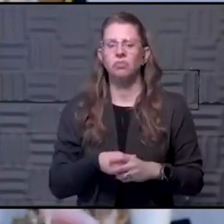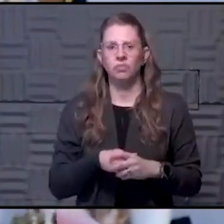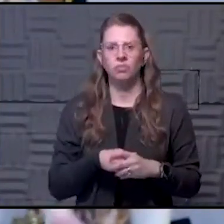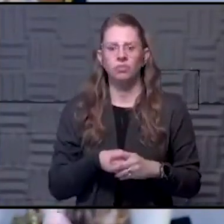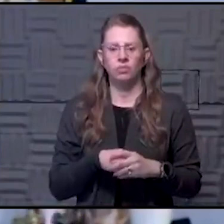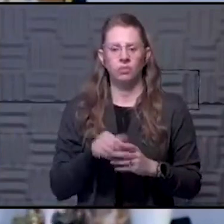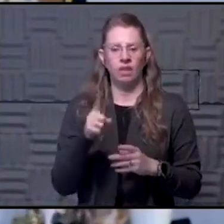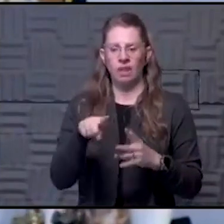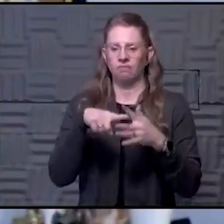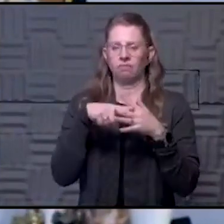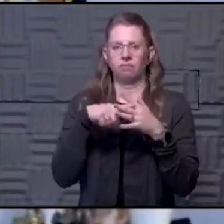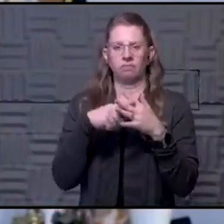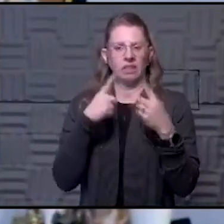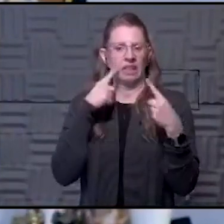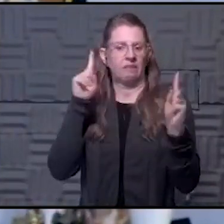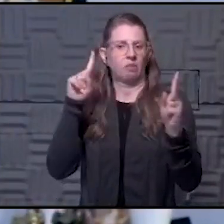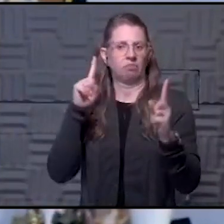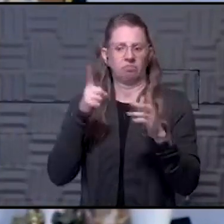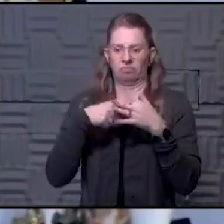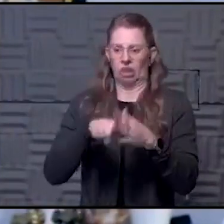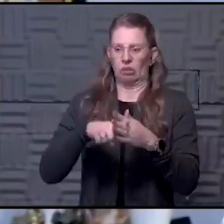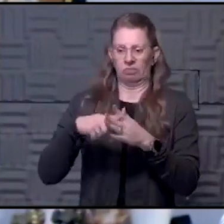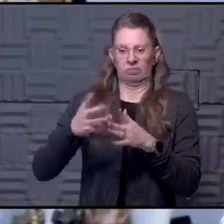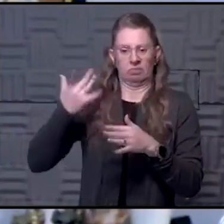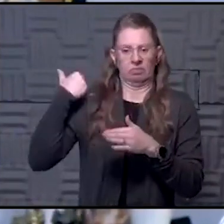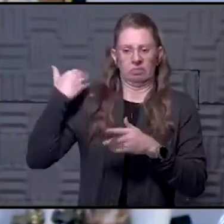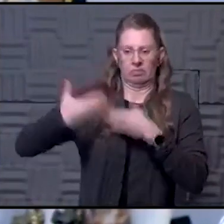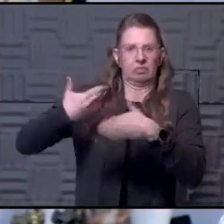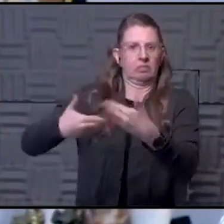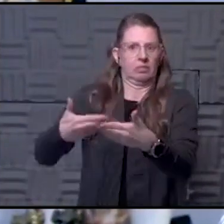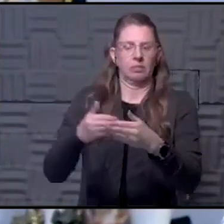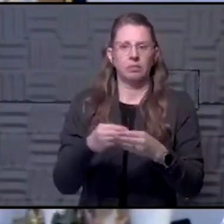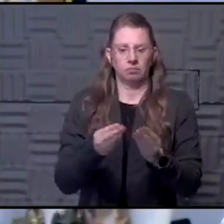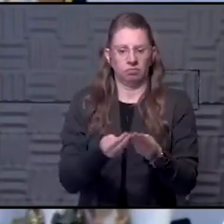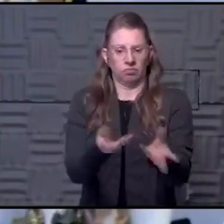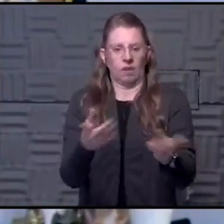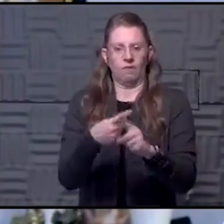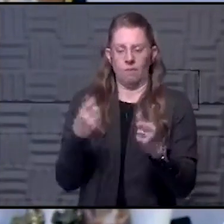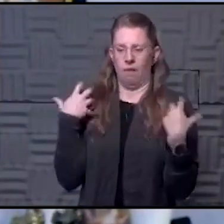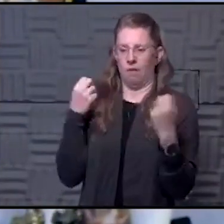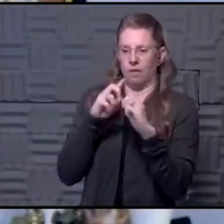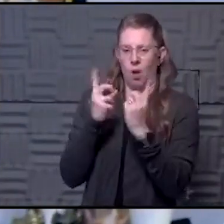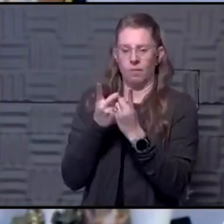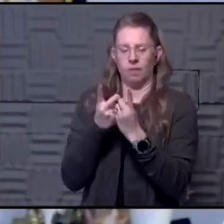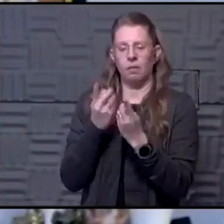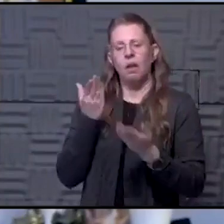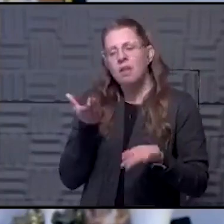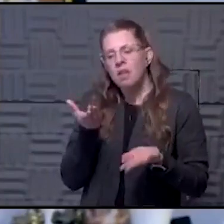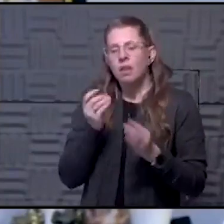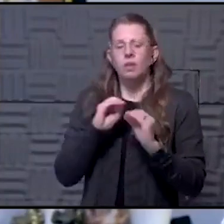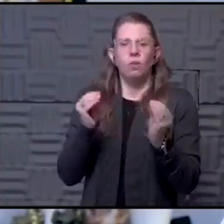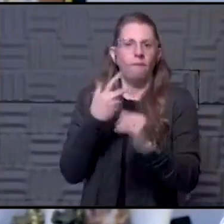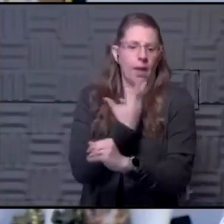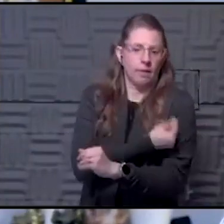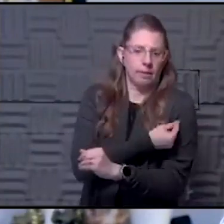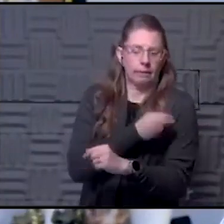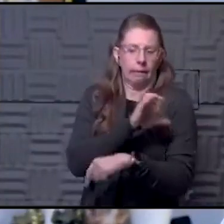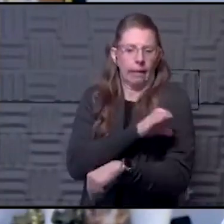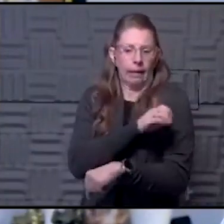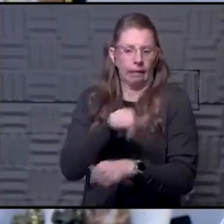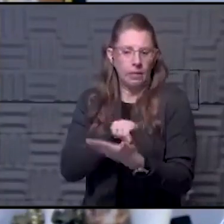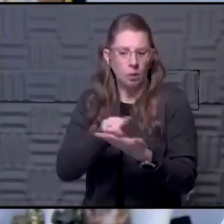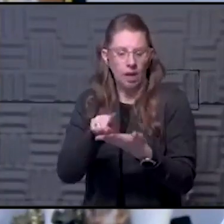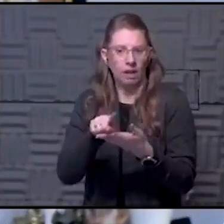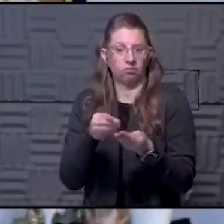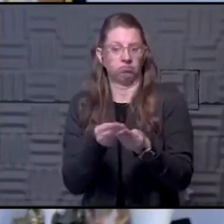the ground running. They redistribute from the health department. The health department might say, we're not doing any vaccination clinics this week,